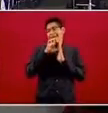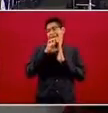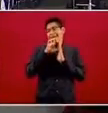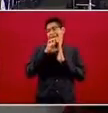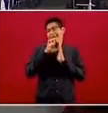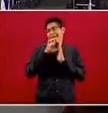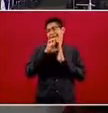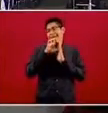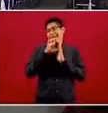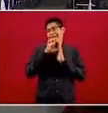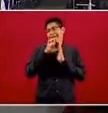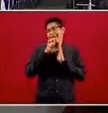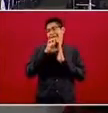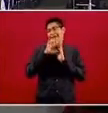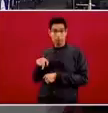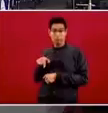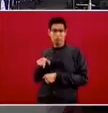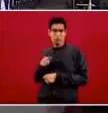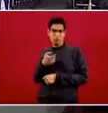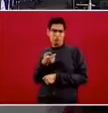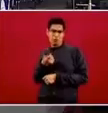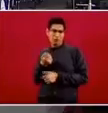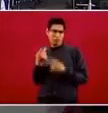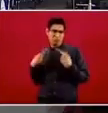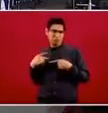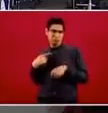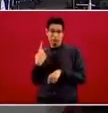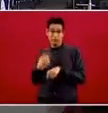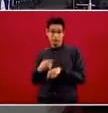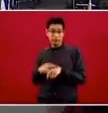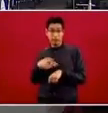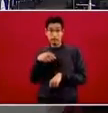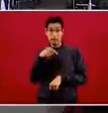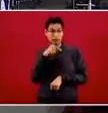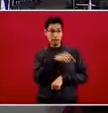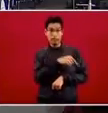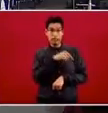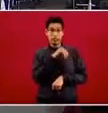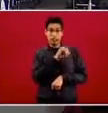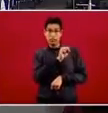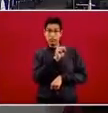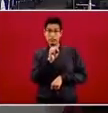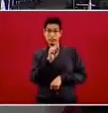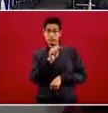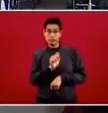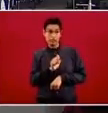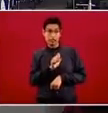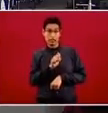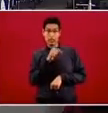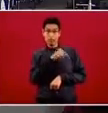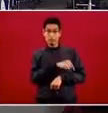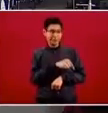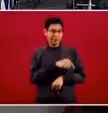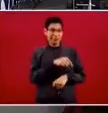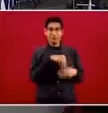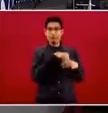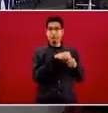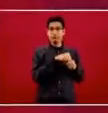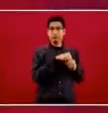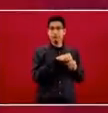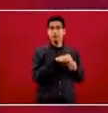for example, we have an IMSS clinic here, and then we have an ISSSTE clinic here, and they're both public dependencies.